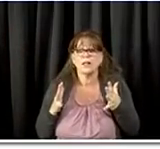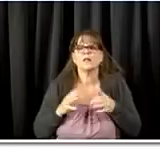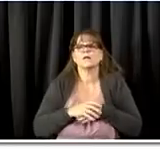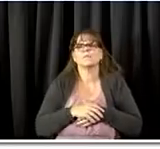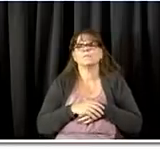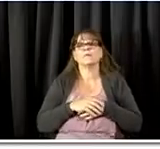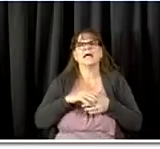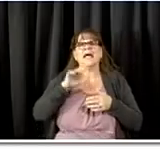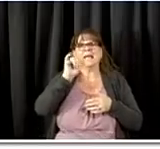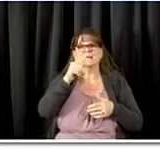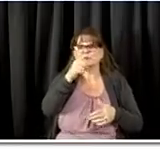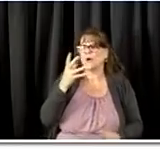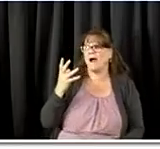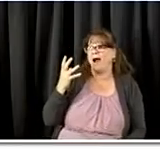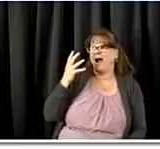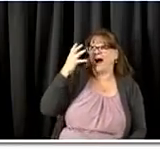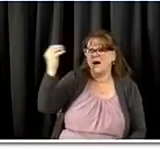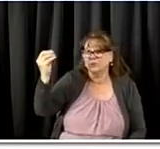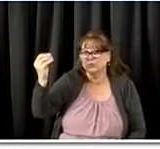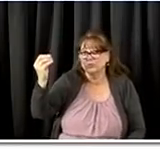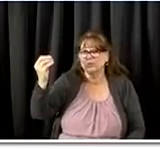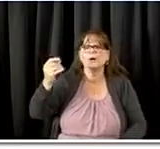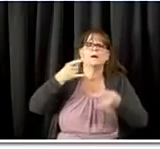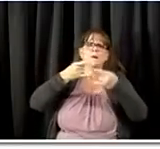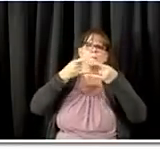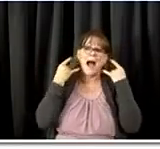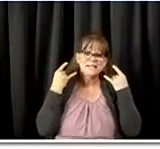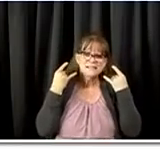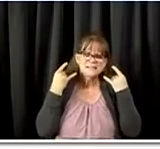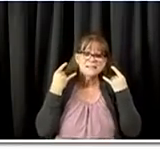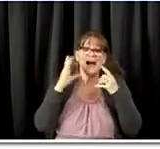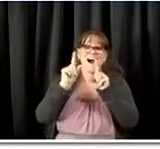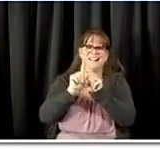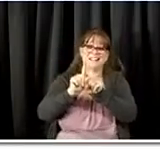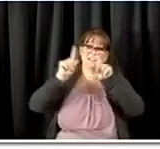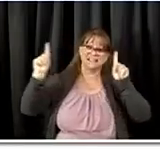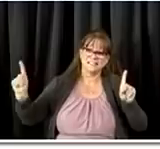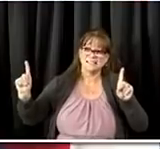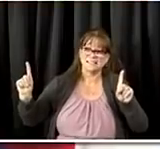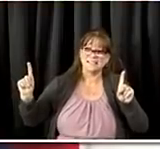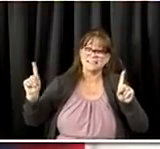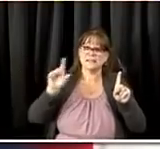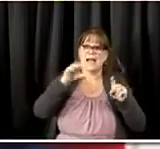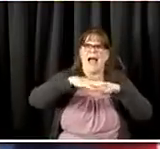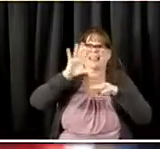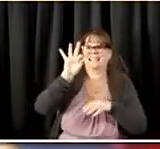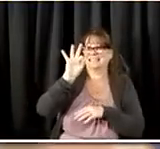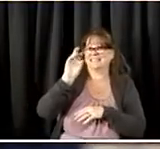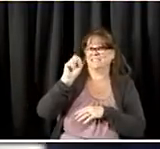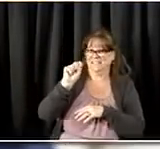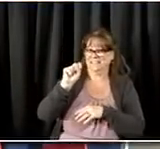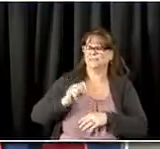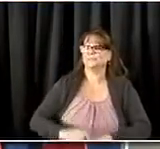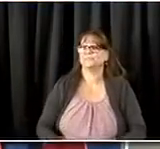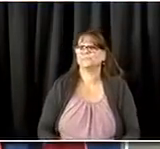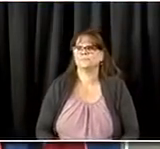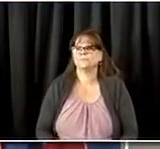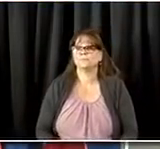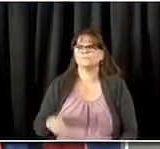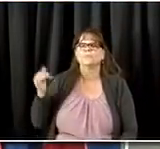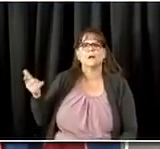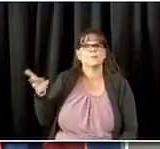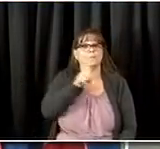of your home, and stay 6 feet away from others at all times. Thank you. Back to you, Governor. So it's responsibility and